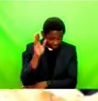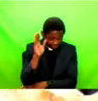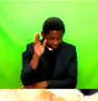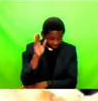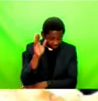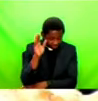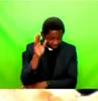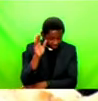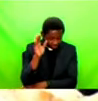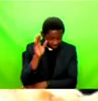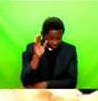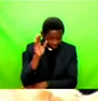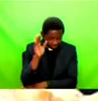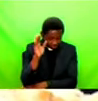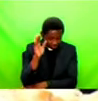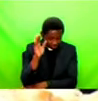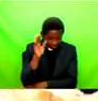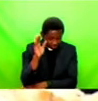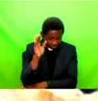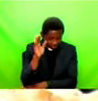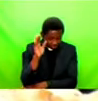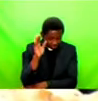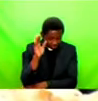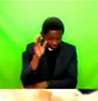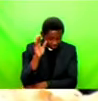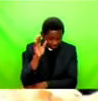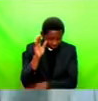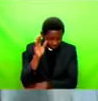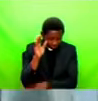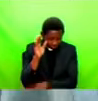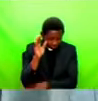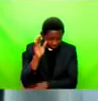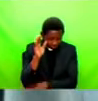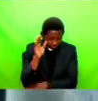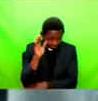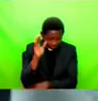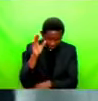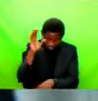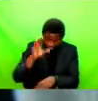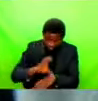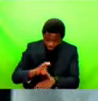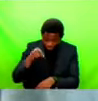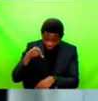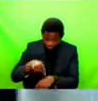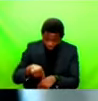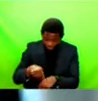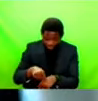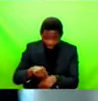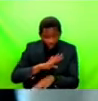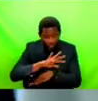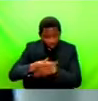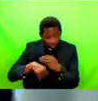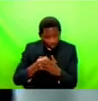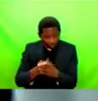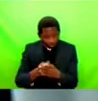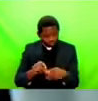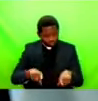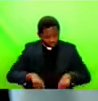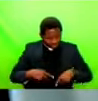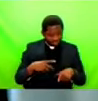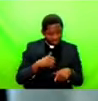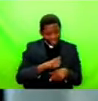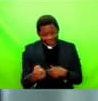wona asori omo eti ase ene omo afri mu ko ejina omo na mu di aseda